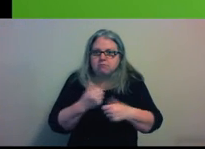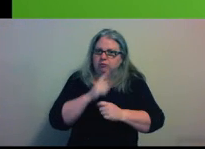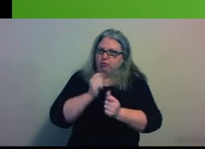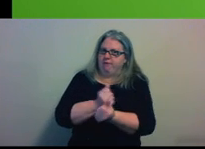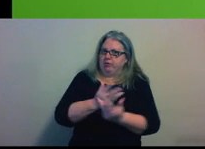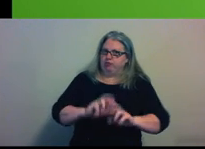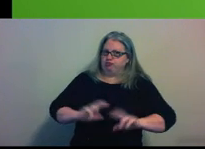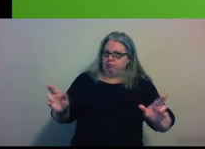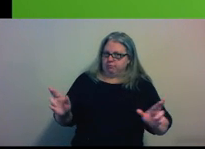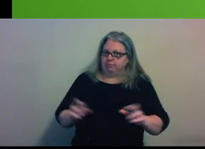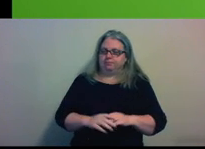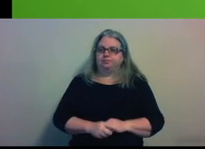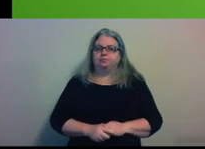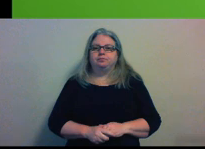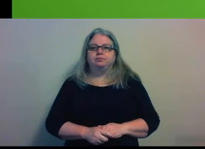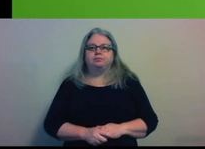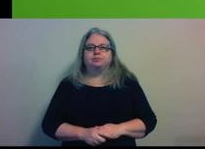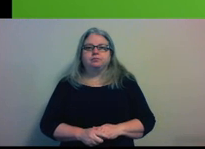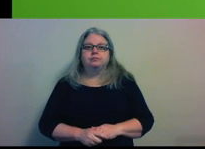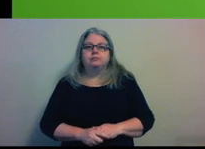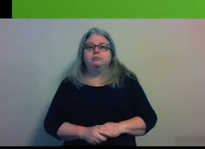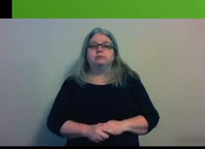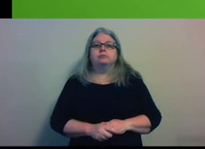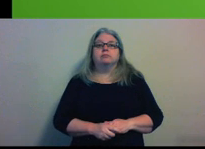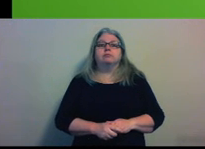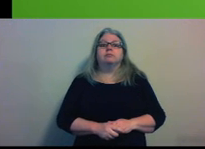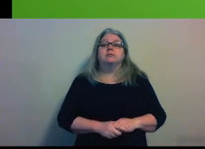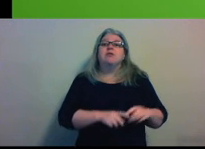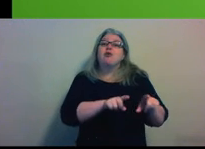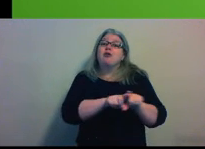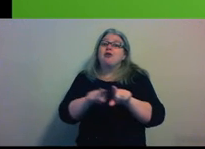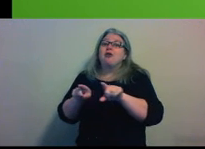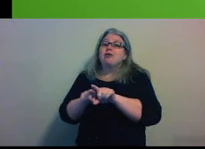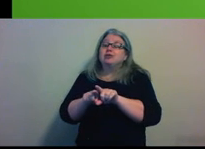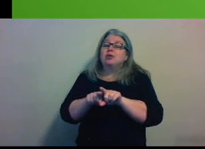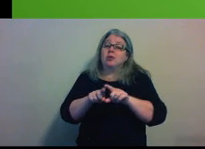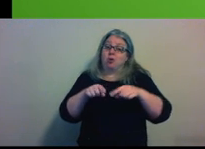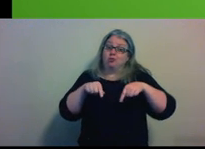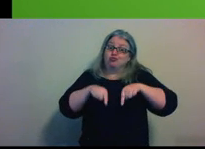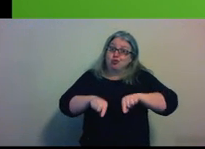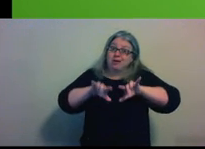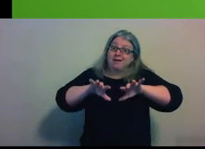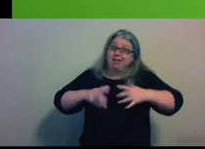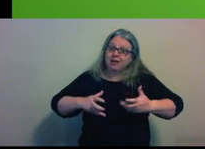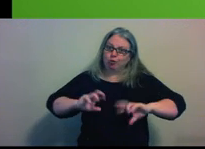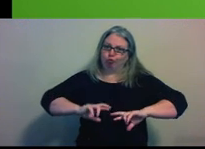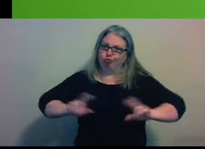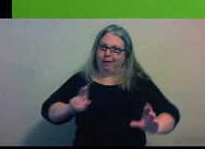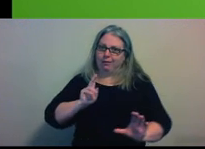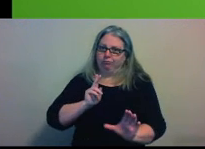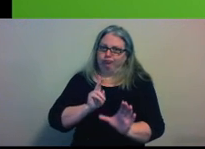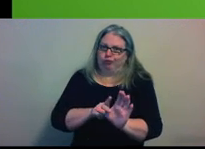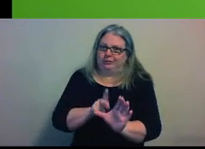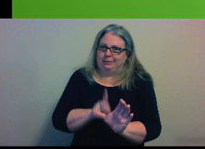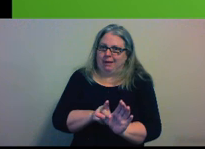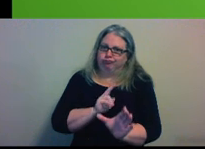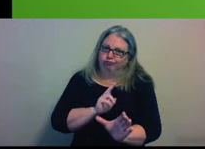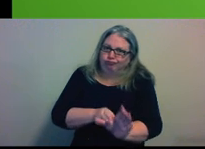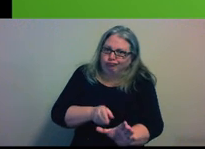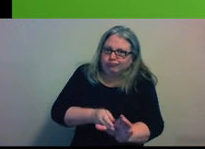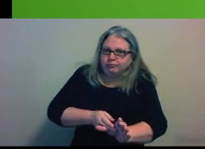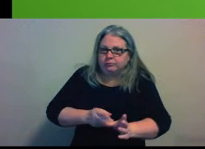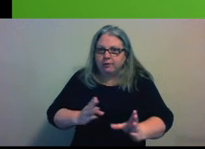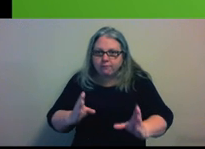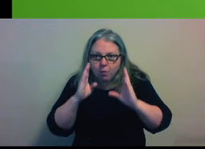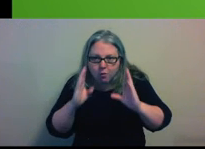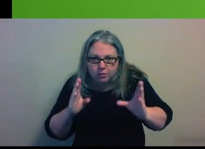that everything is ready. You also want to make sure that when you are in the session, you are ready to participate.